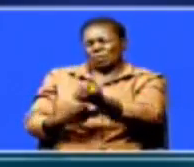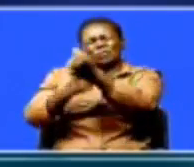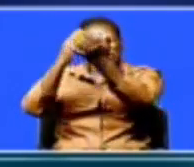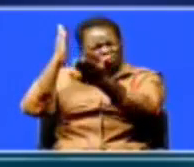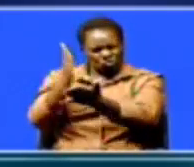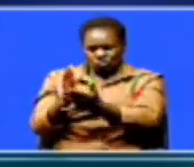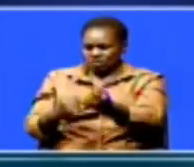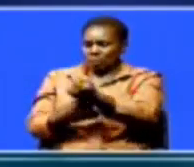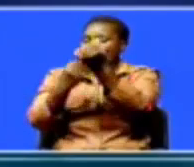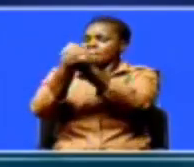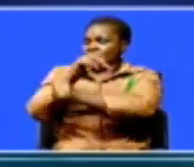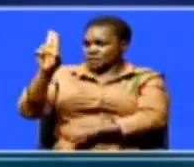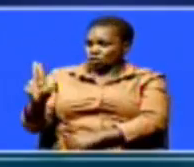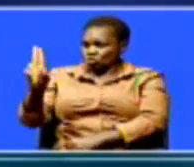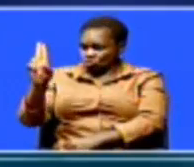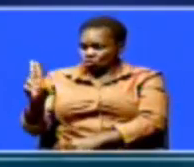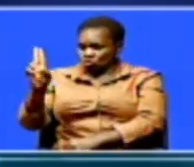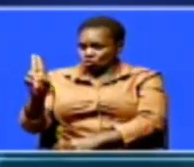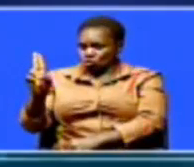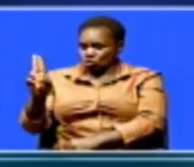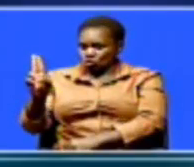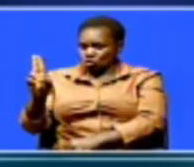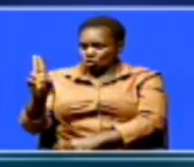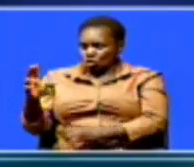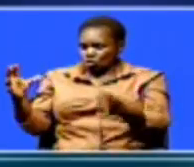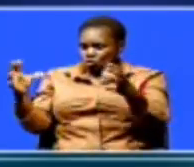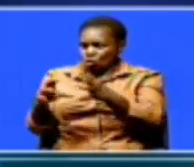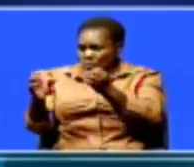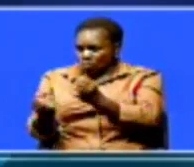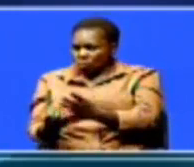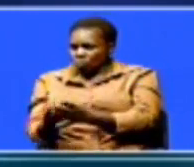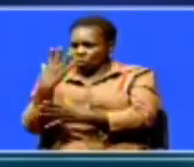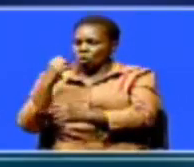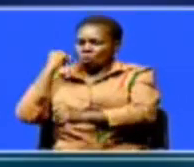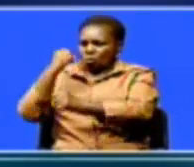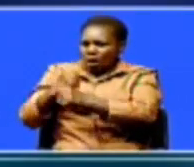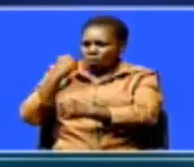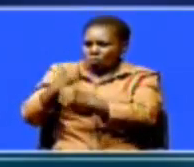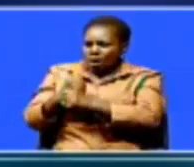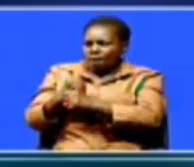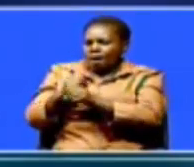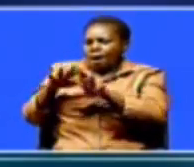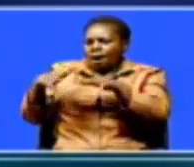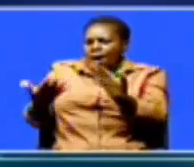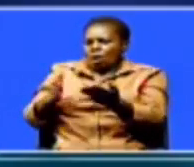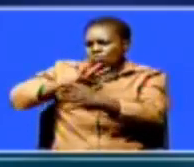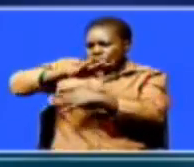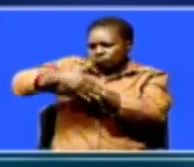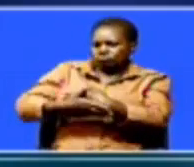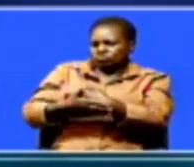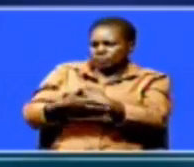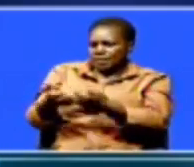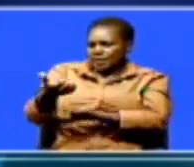Surely if President Uhuru is putting a team together to work on how to revive